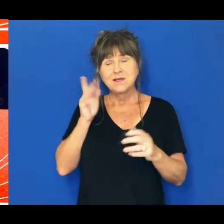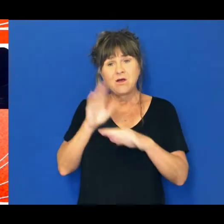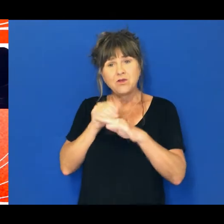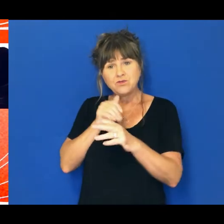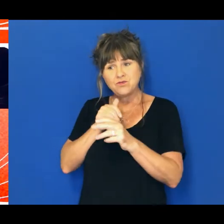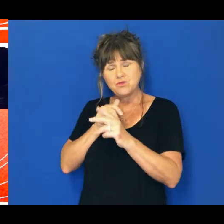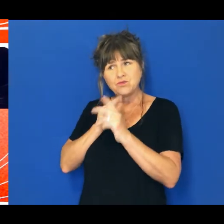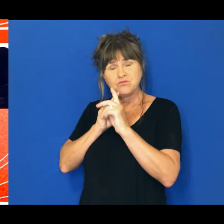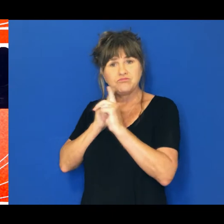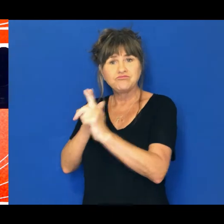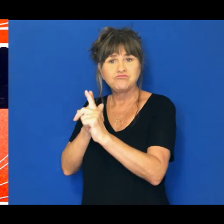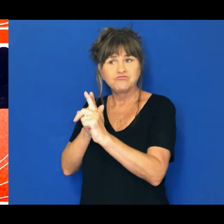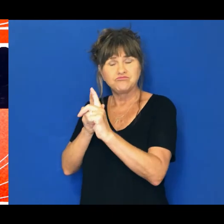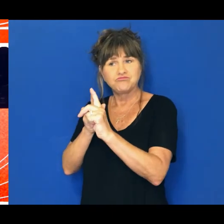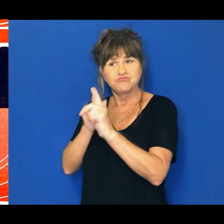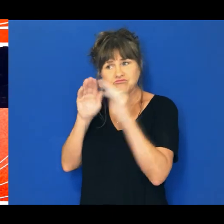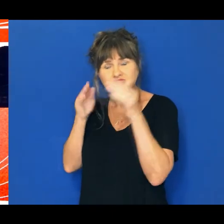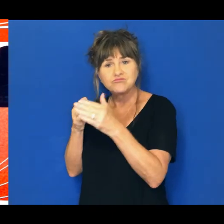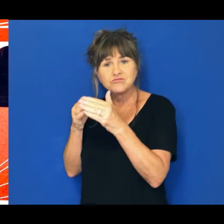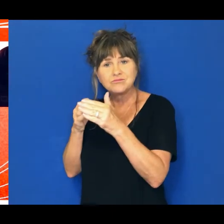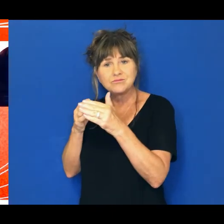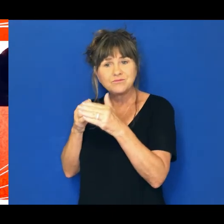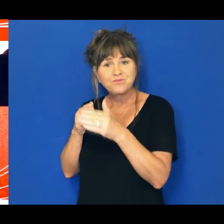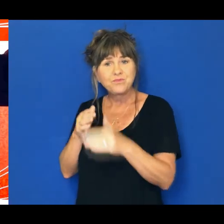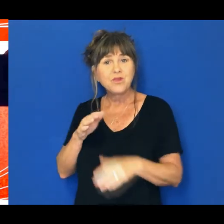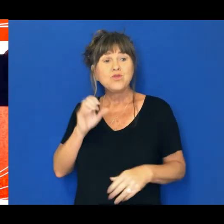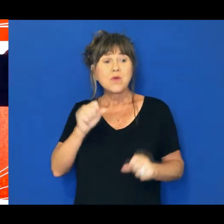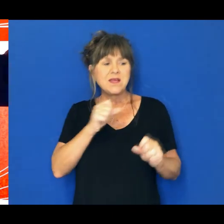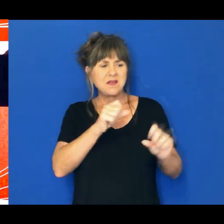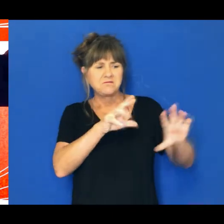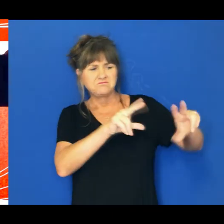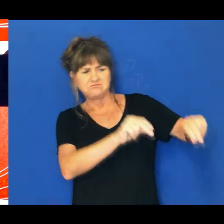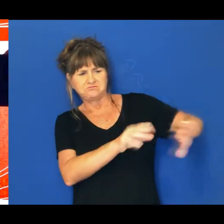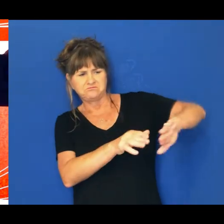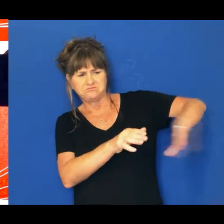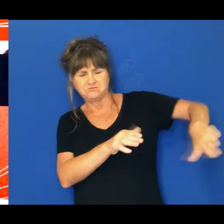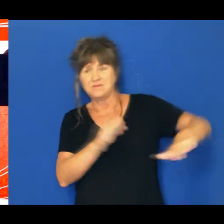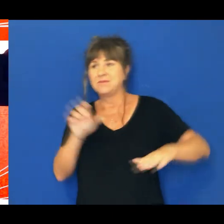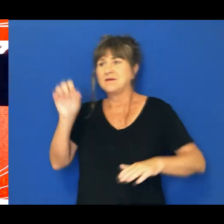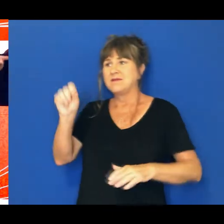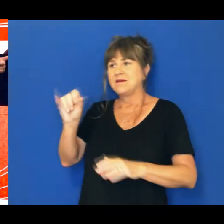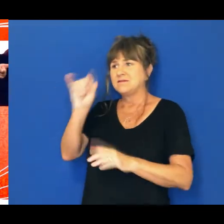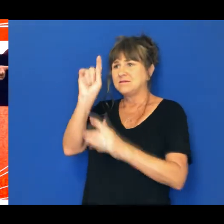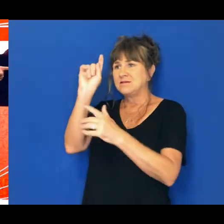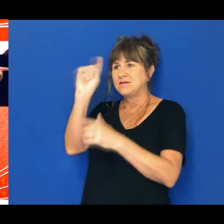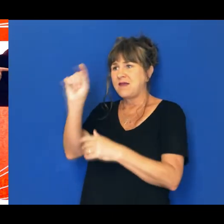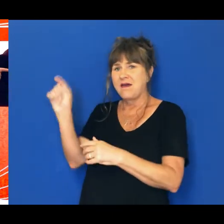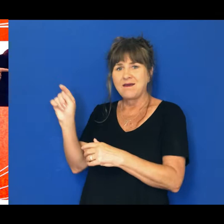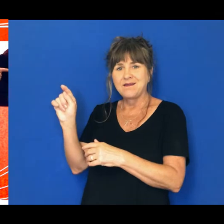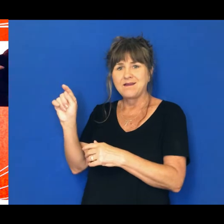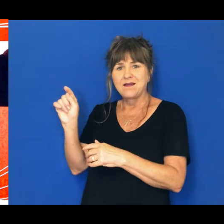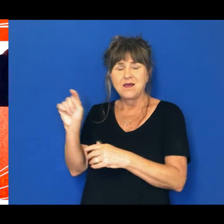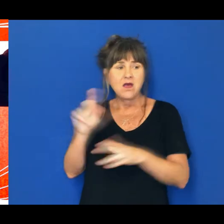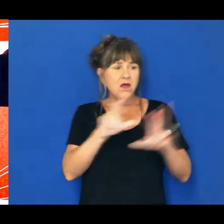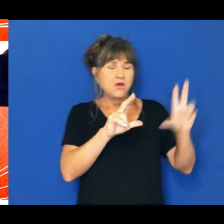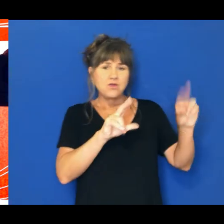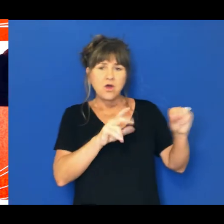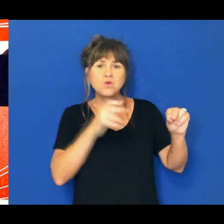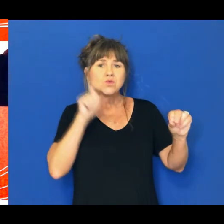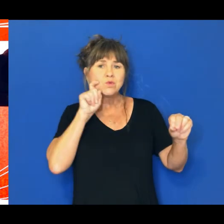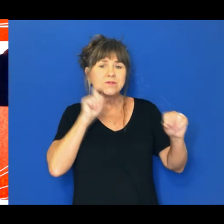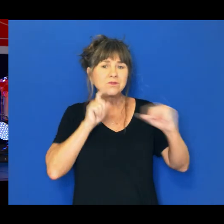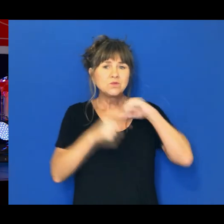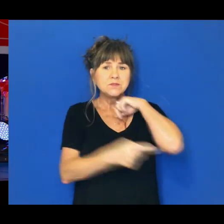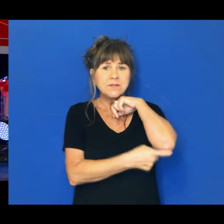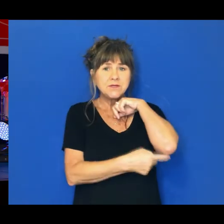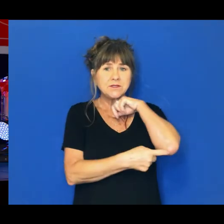towards? Also, that empowered by the Holy Spirit, you can say no to that, and I can say yes to that. I can say no to